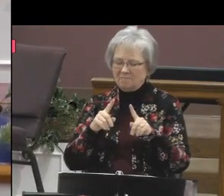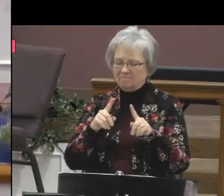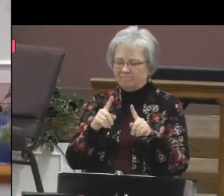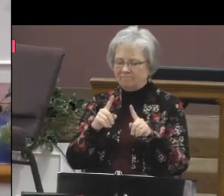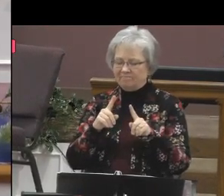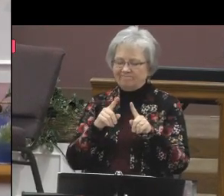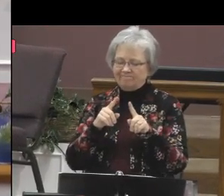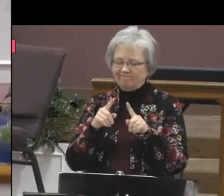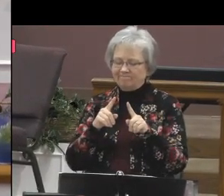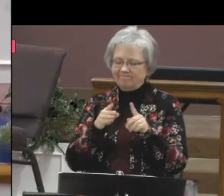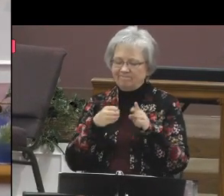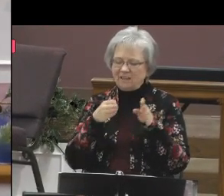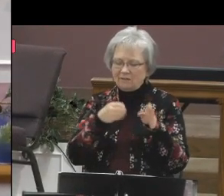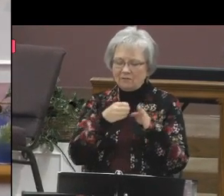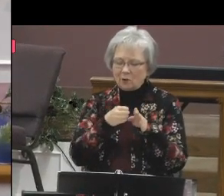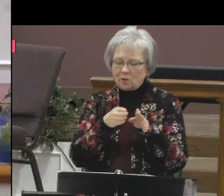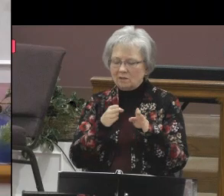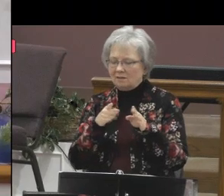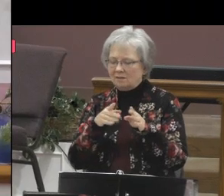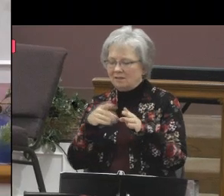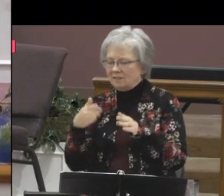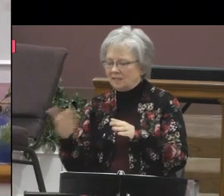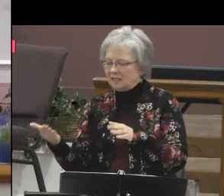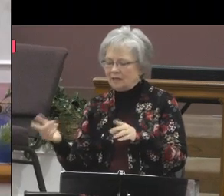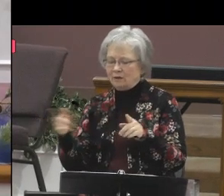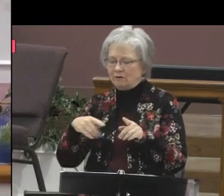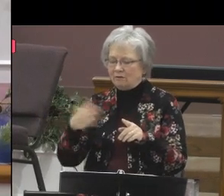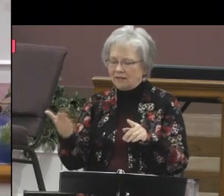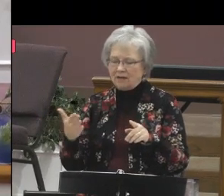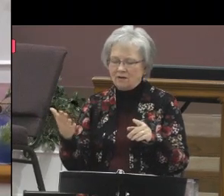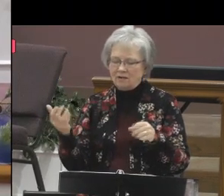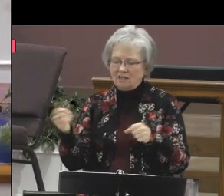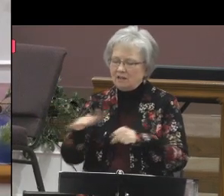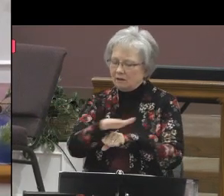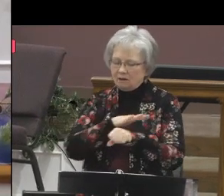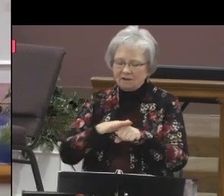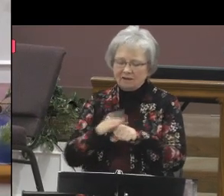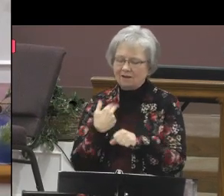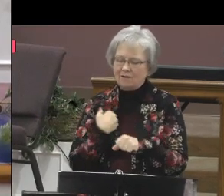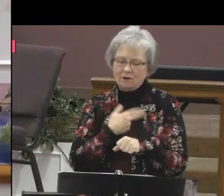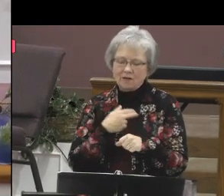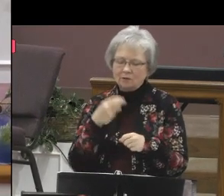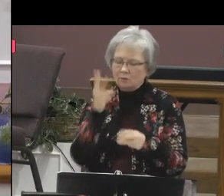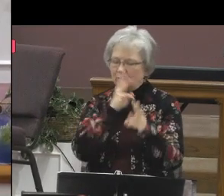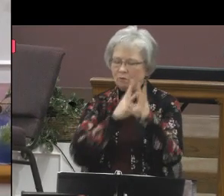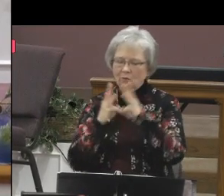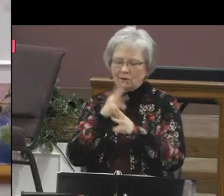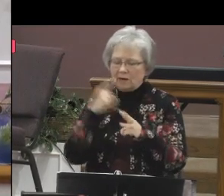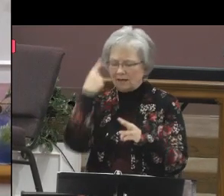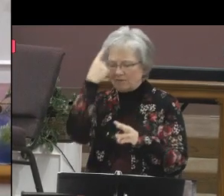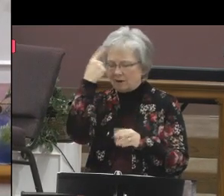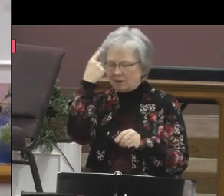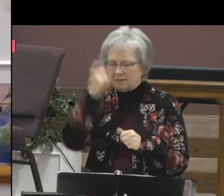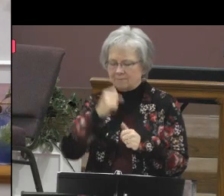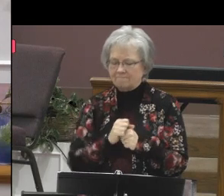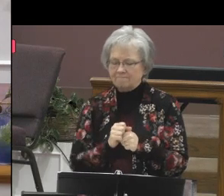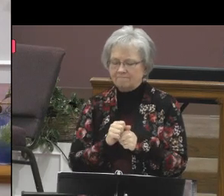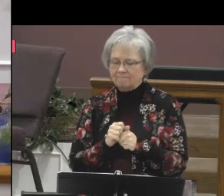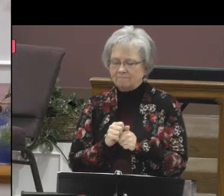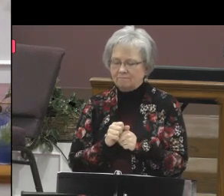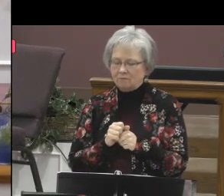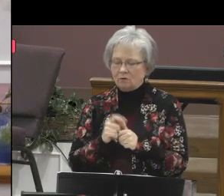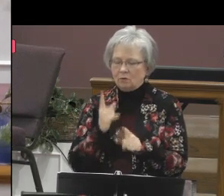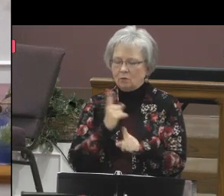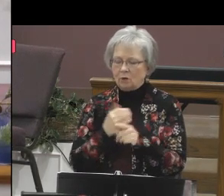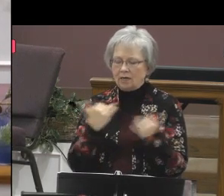us and sometimes can consume us. But right now, for each and every one of us, I pray,